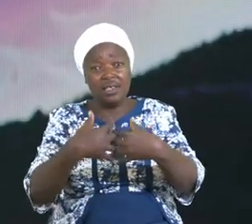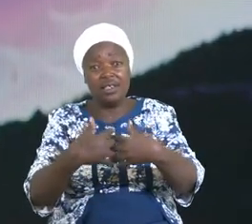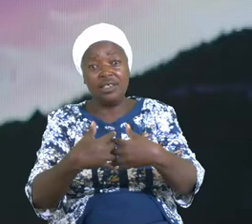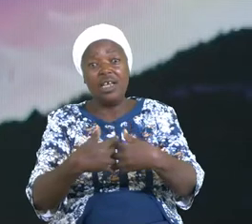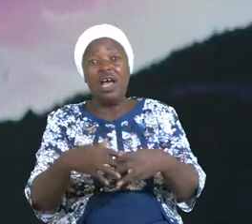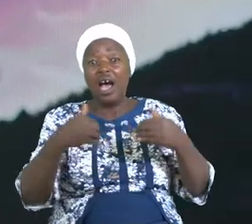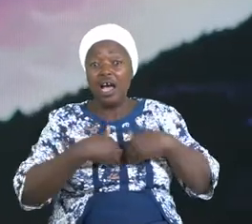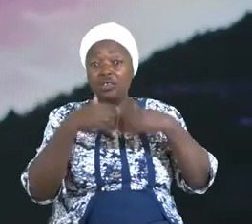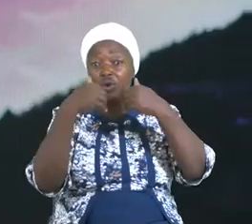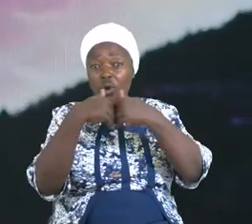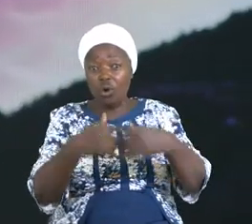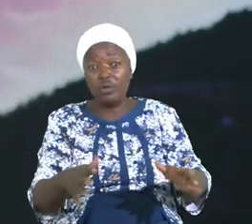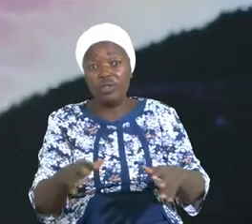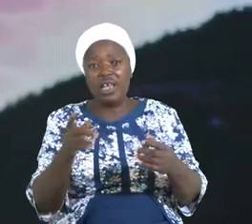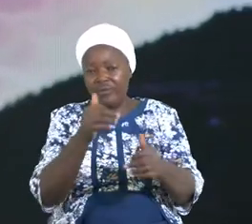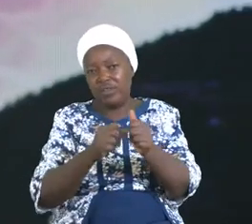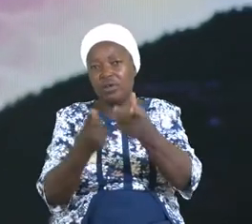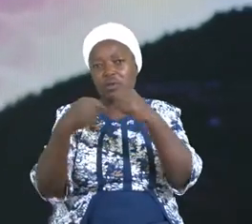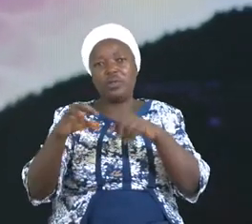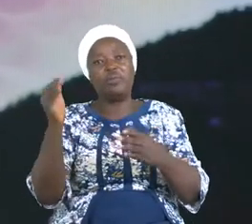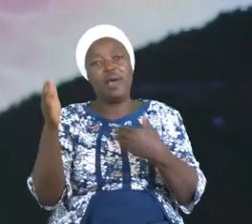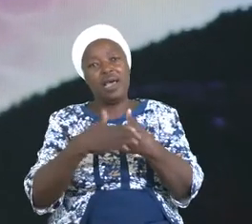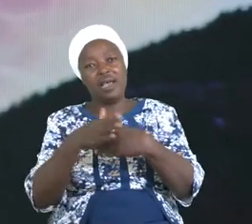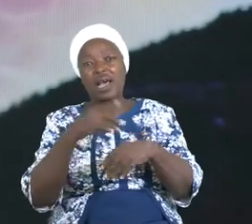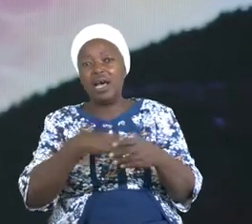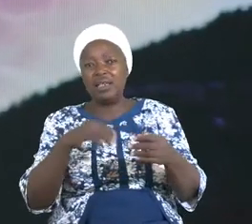lost, everything comes back and it is